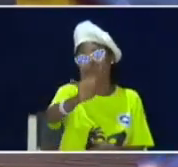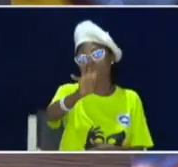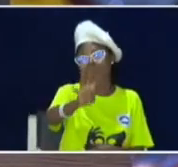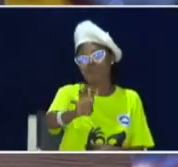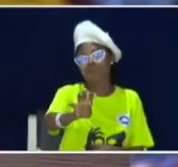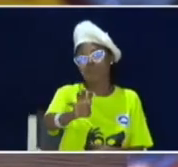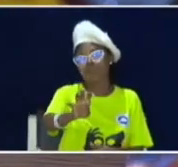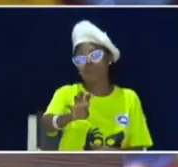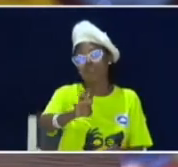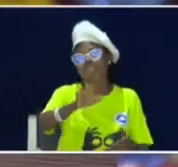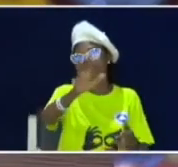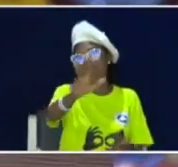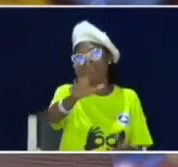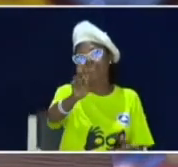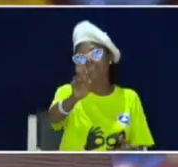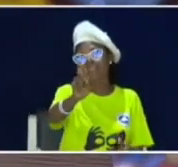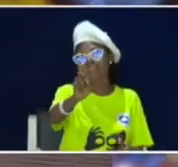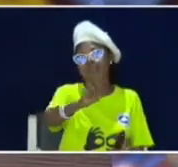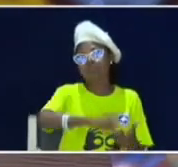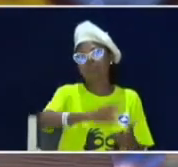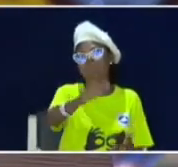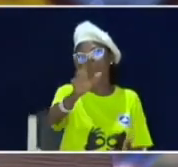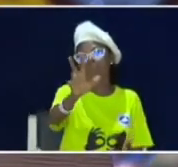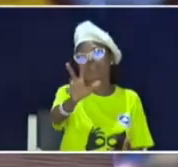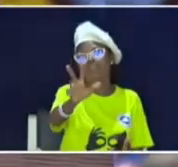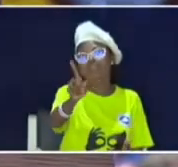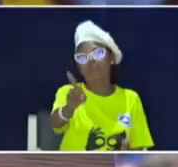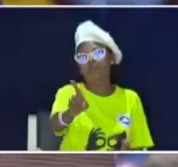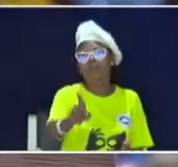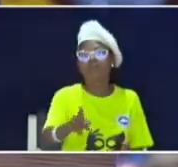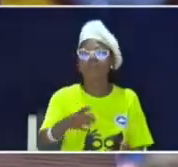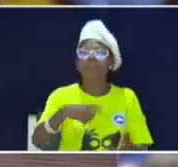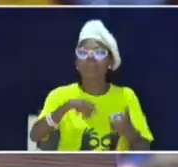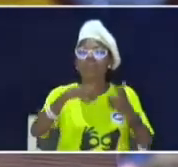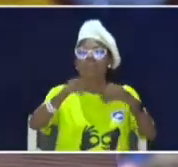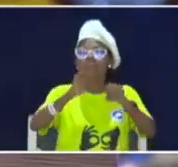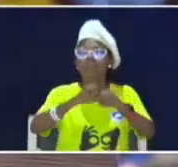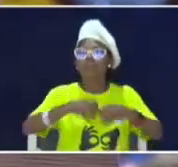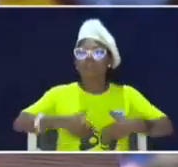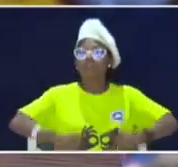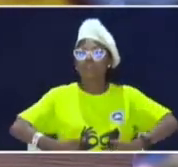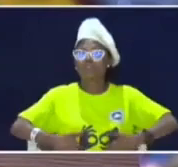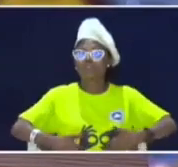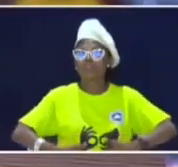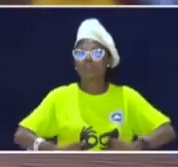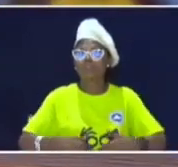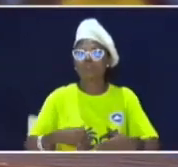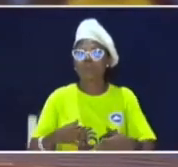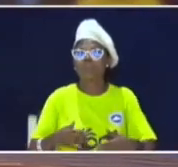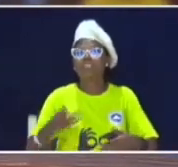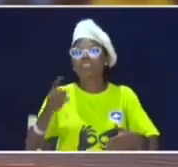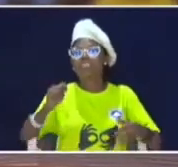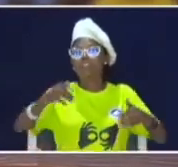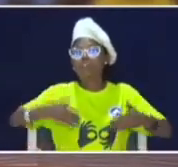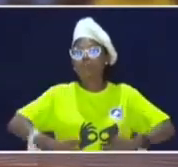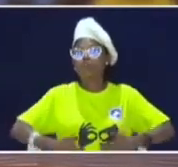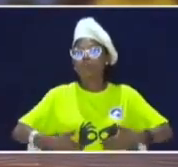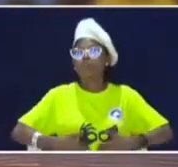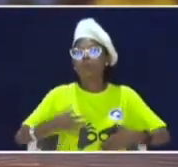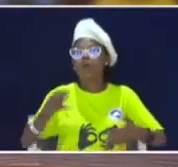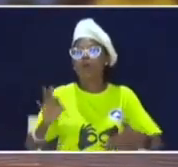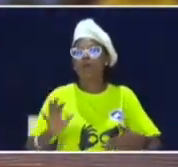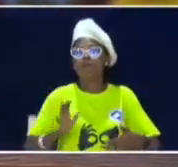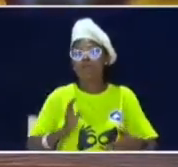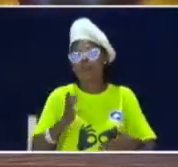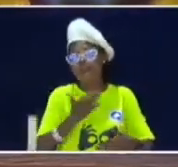Isaiah chapter 40 verse 30 to 31 says, even the youth, they faint. Could this be the reason why the youth of our generation are fainting? Because they